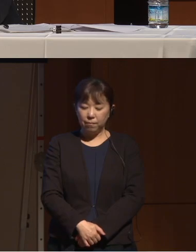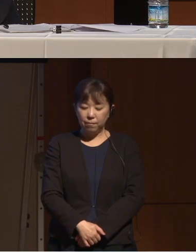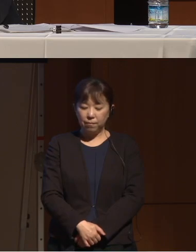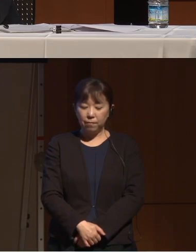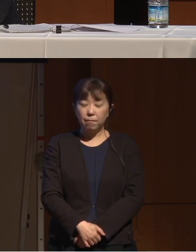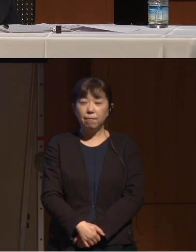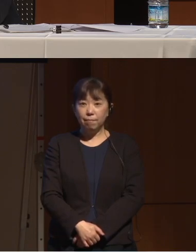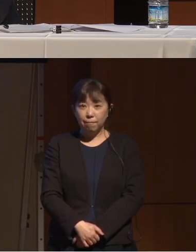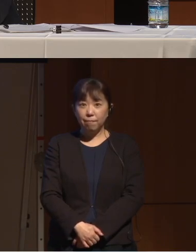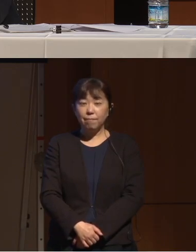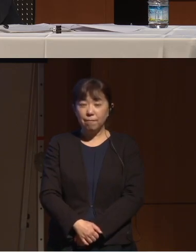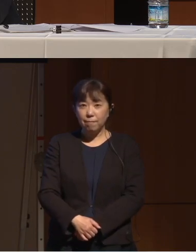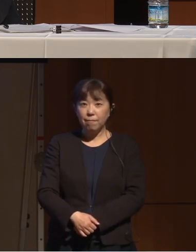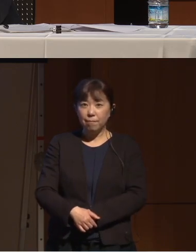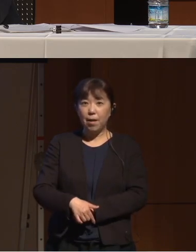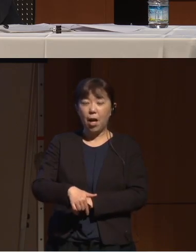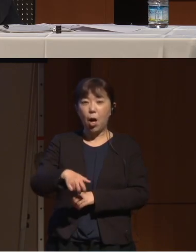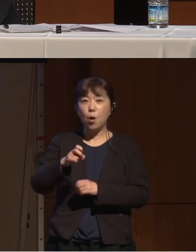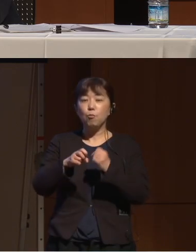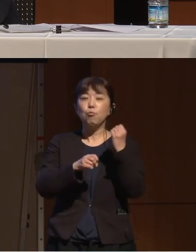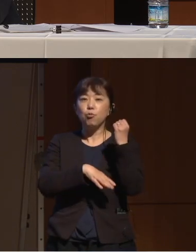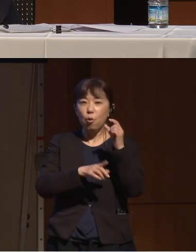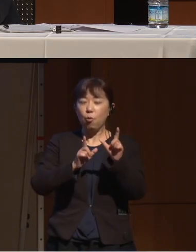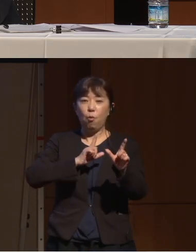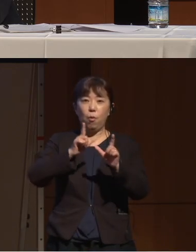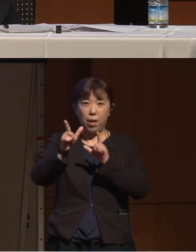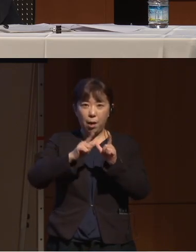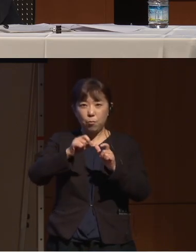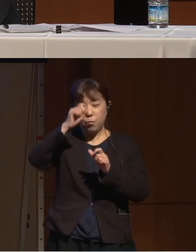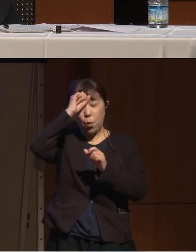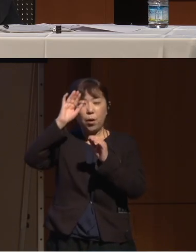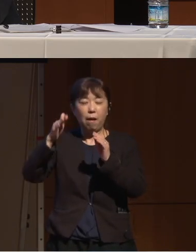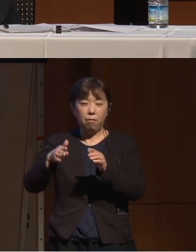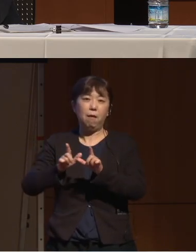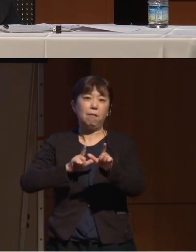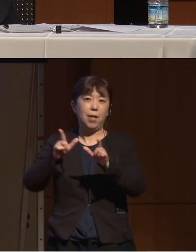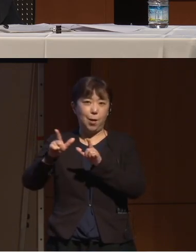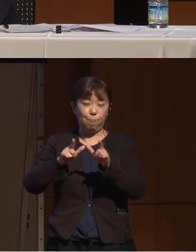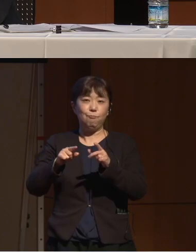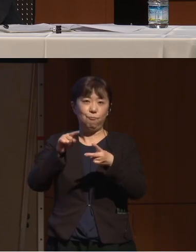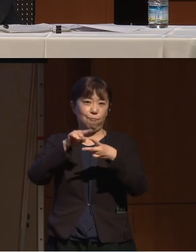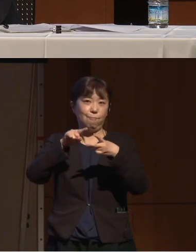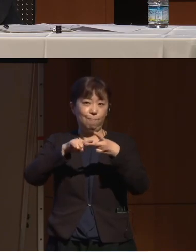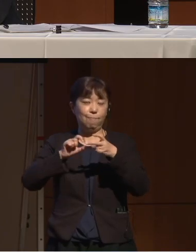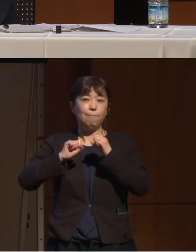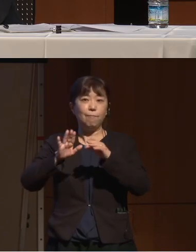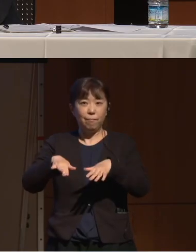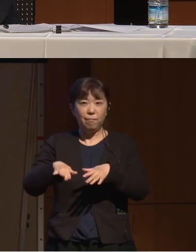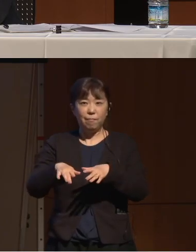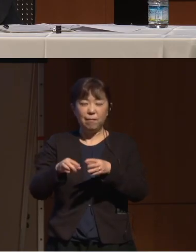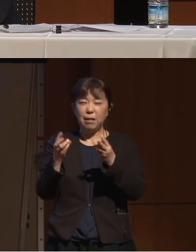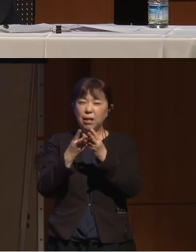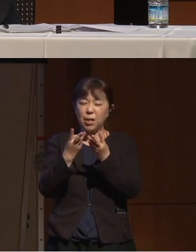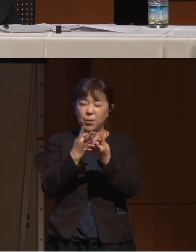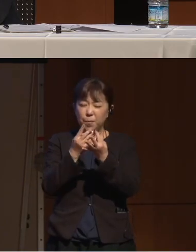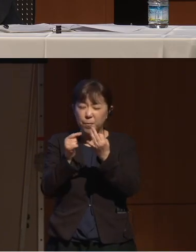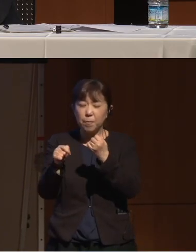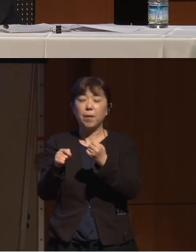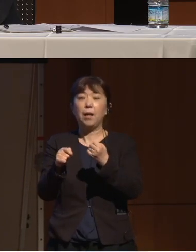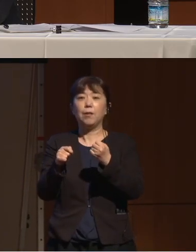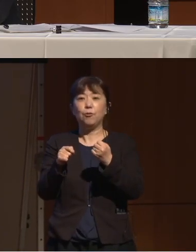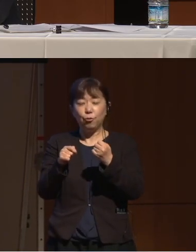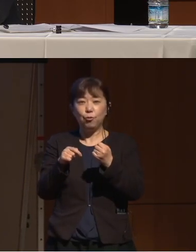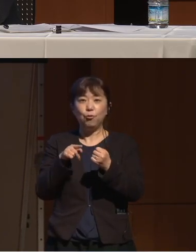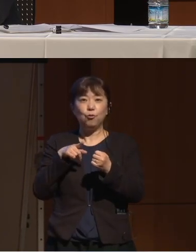prototype pathogen approach, we're talking about needing to develop dozens of vaccines against dozens of viral families,